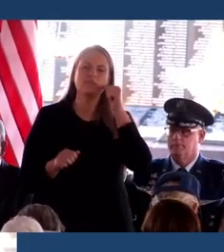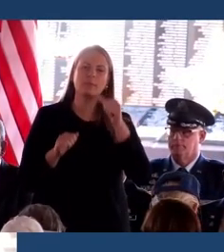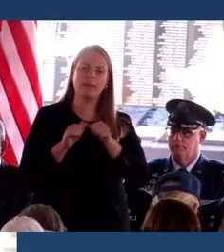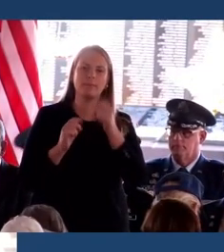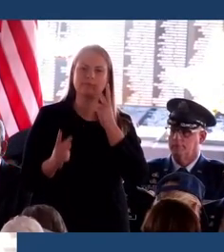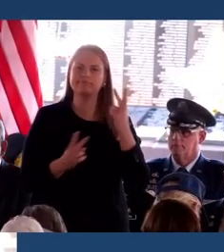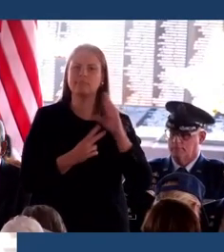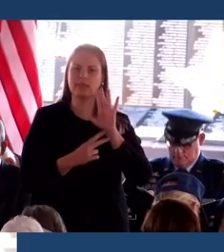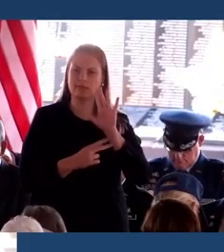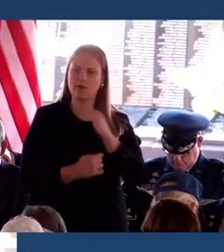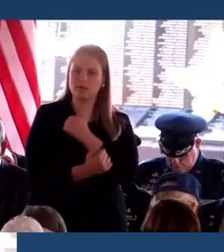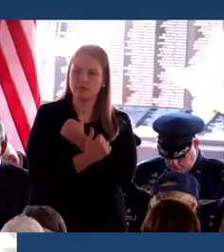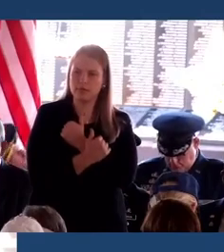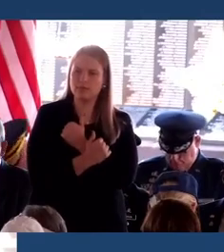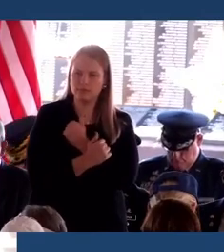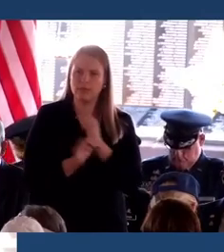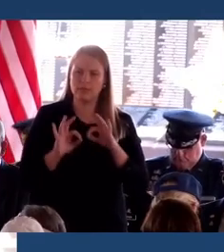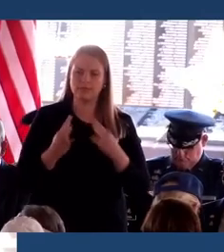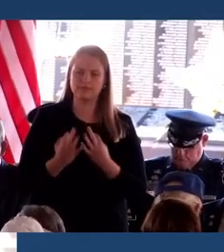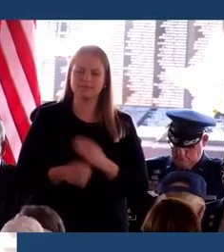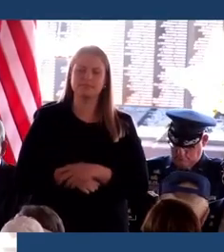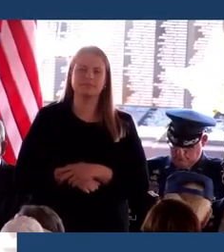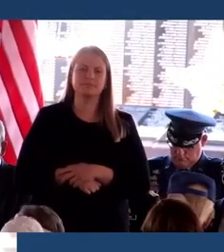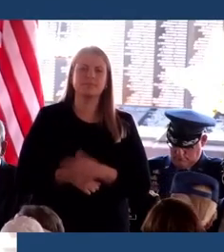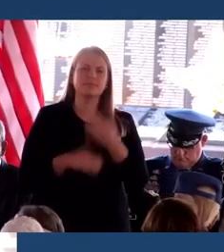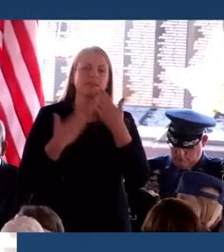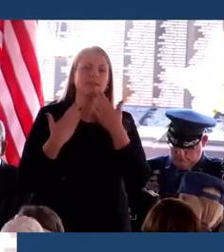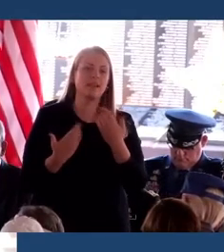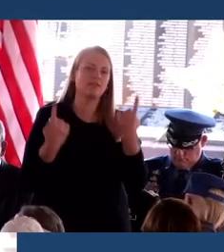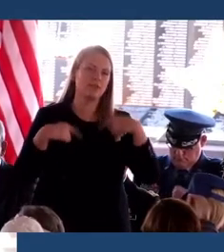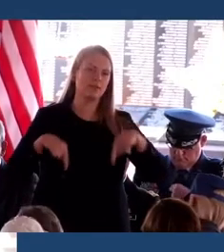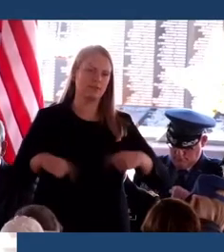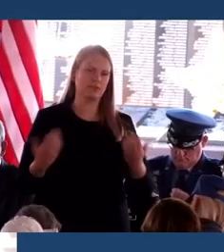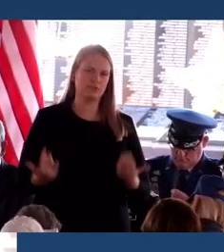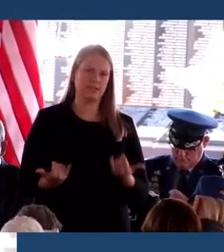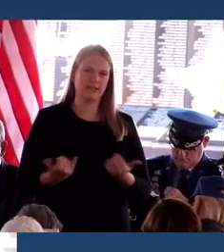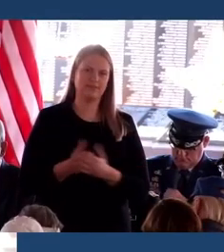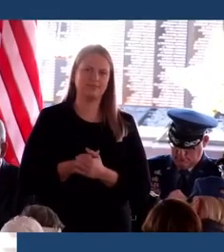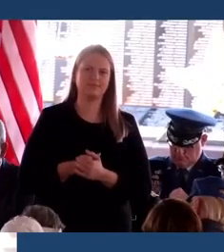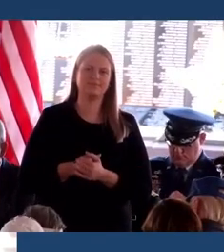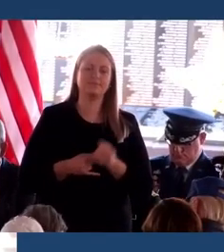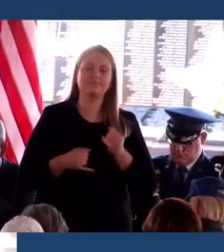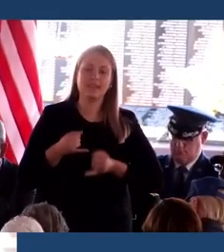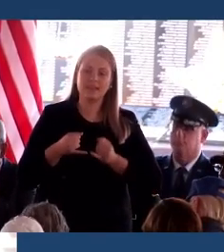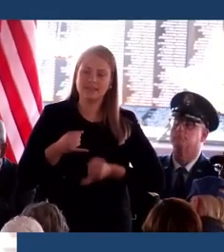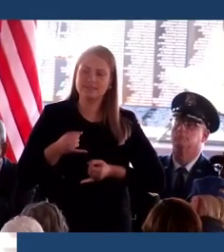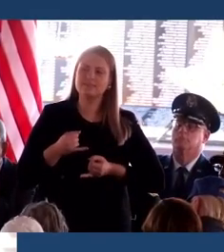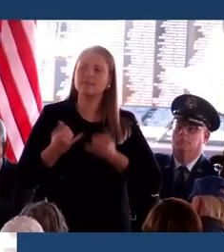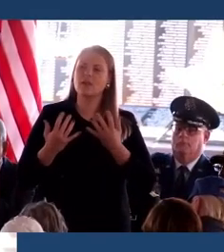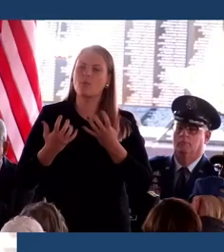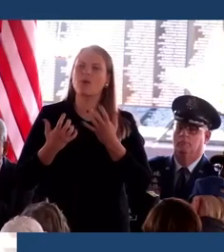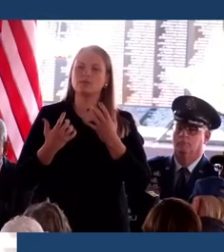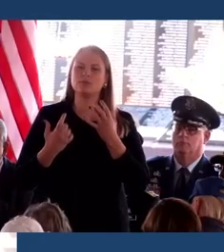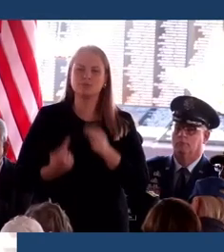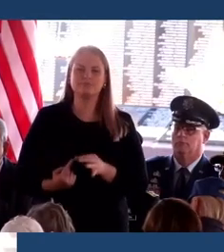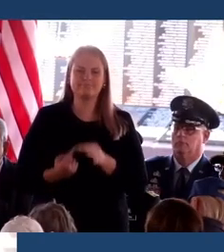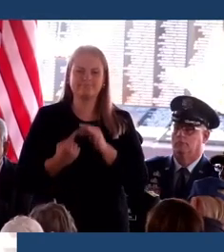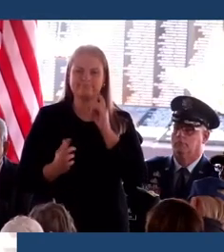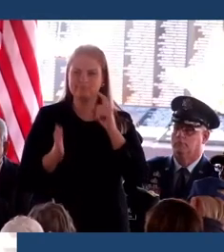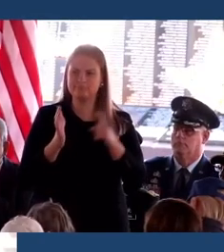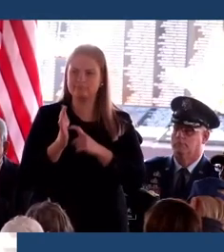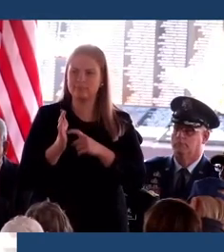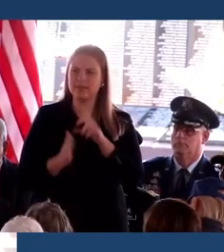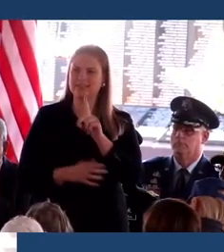their loved ones. Thank you for being here today. Lastly, I would like to make a special mention